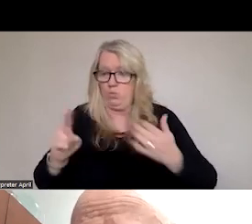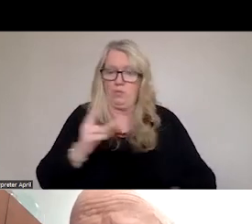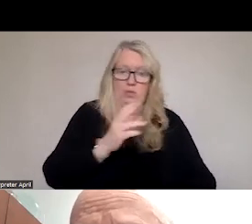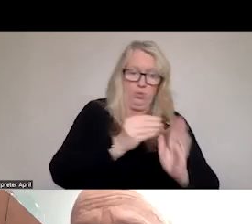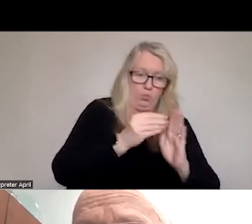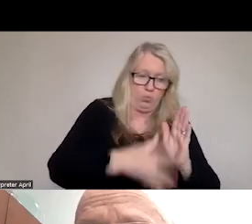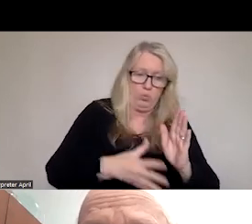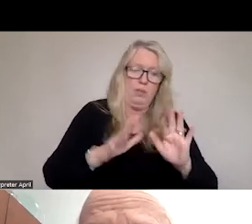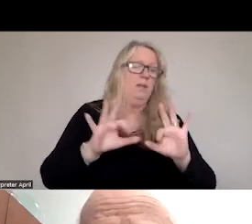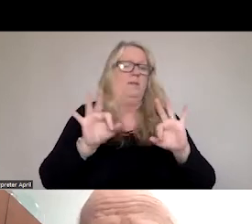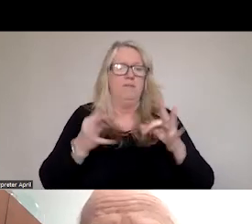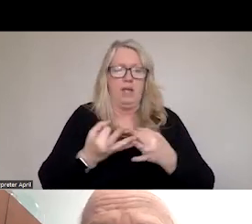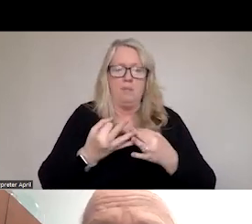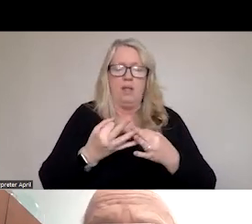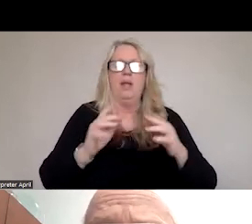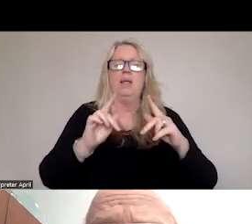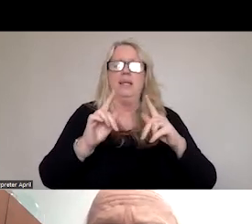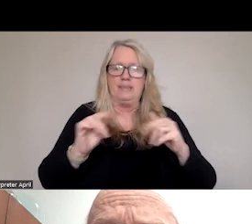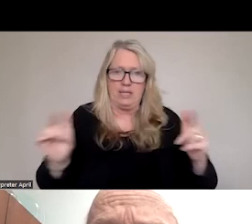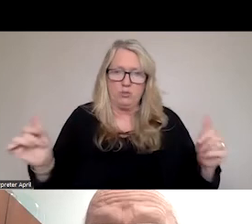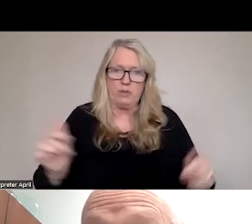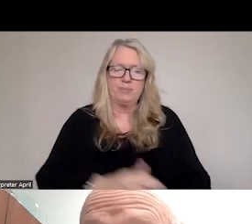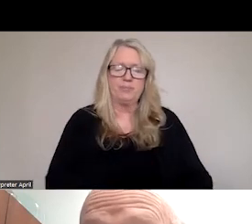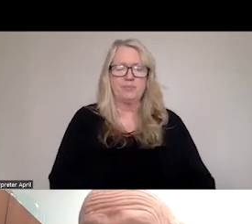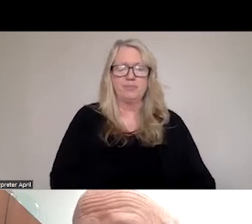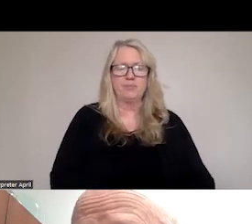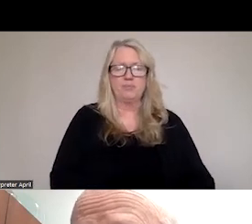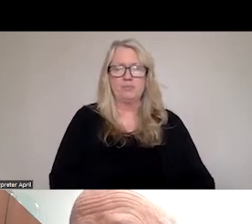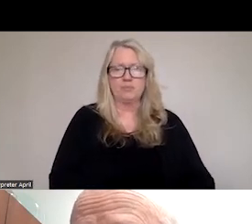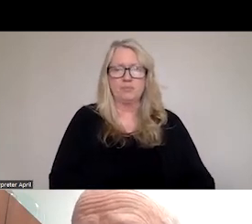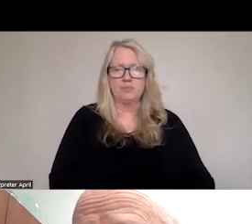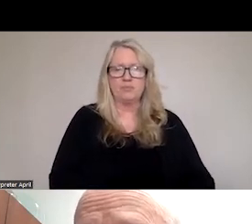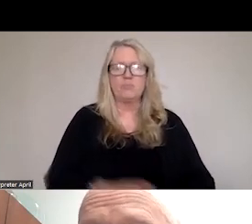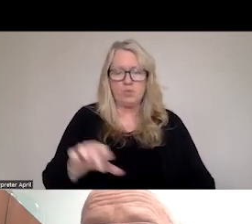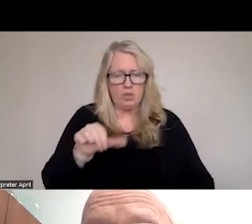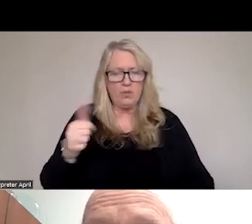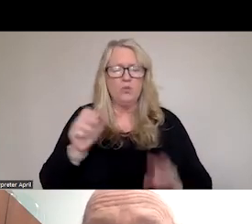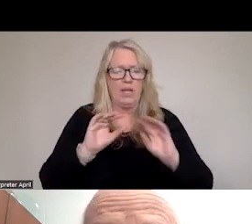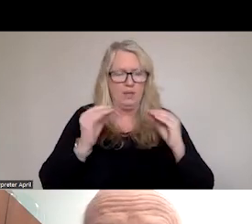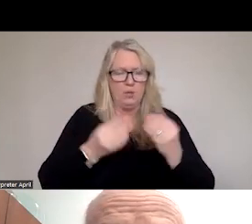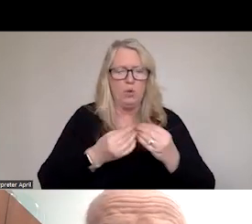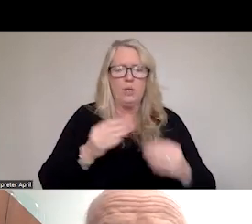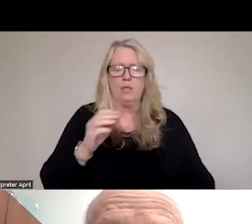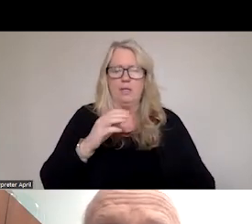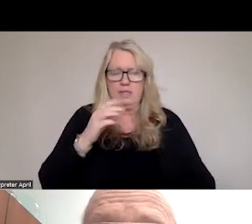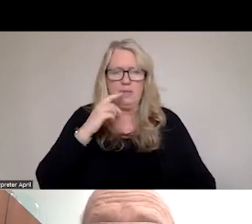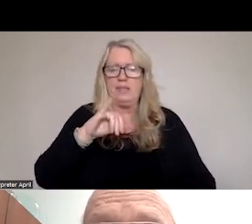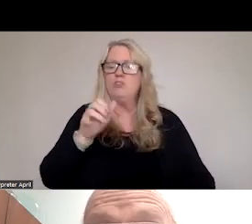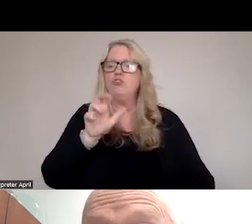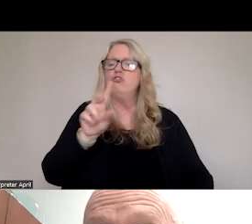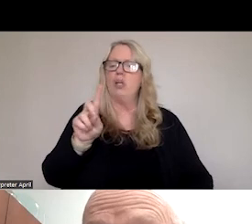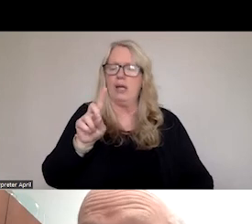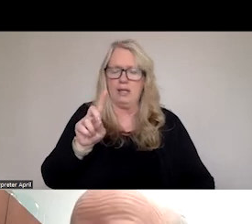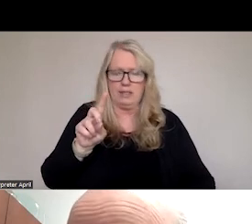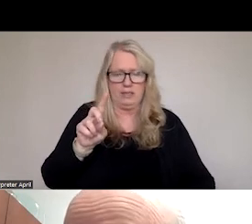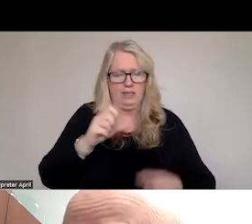the family, etc. So there are also other organizations such as the JED Foundation that